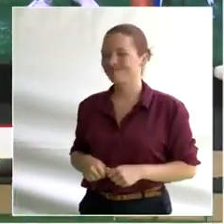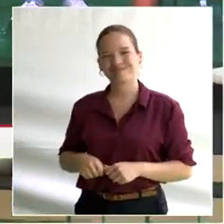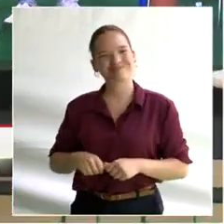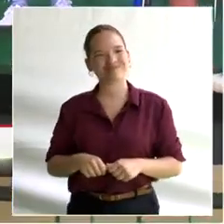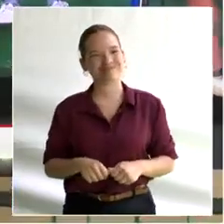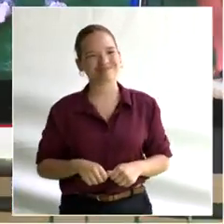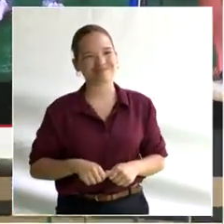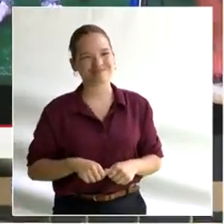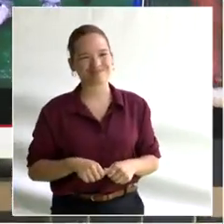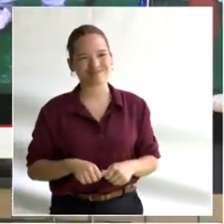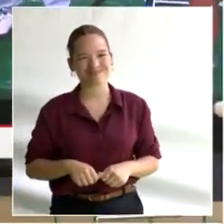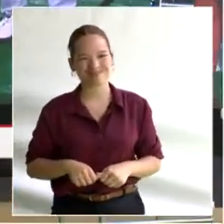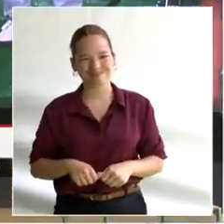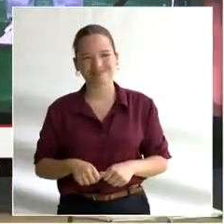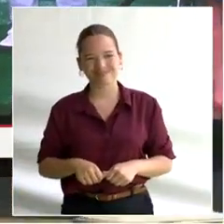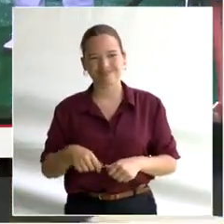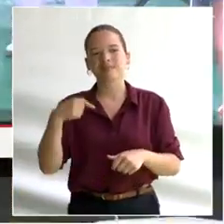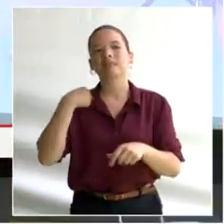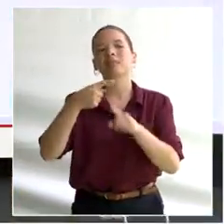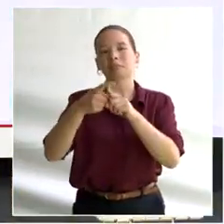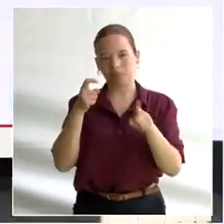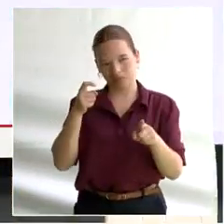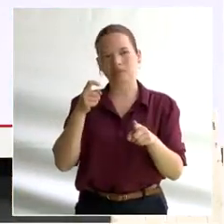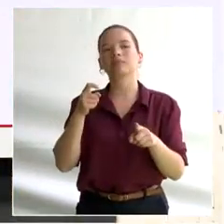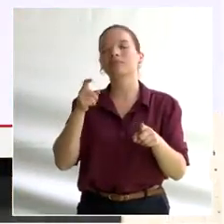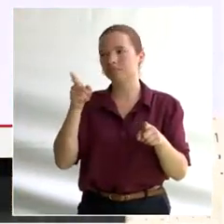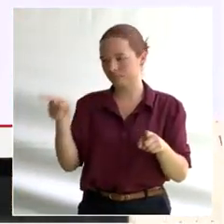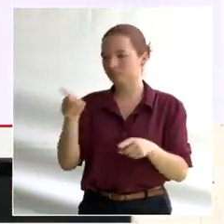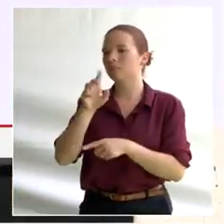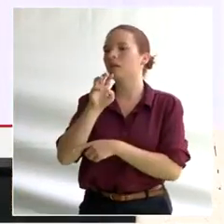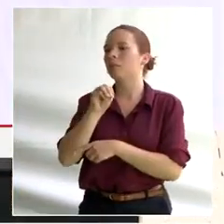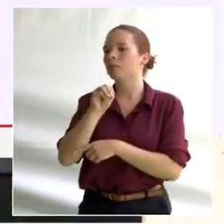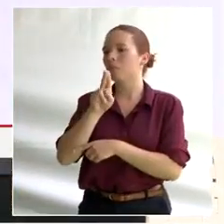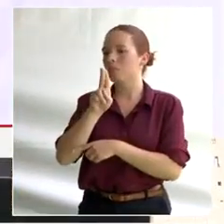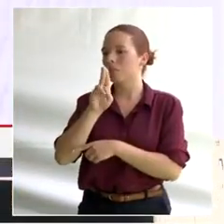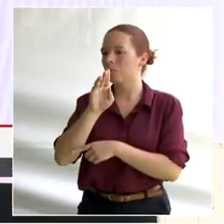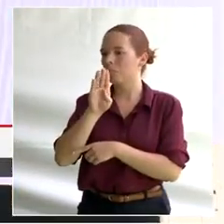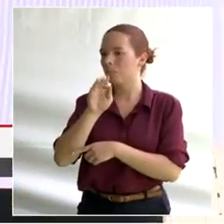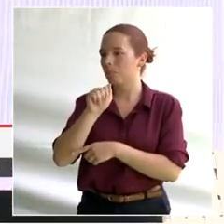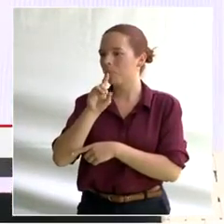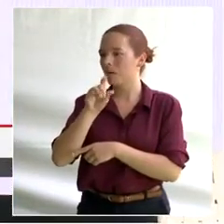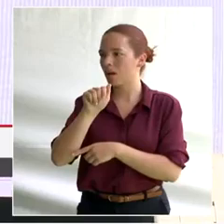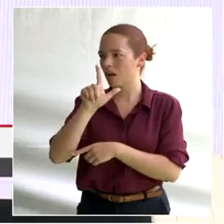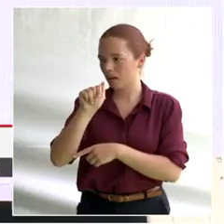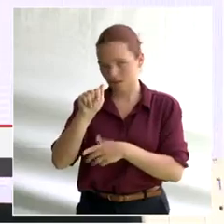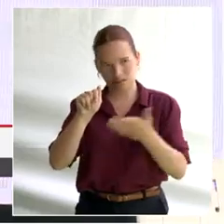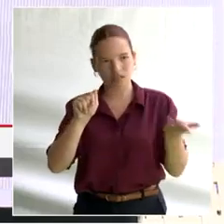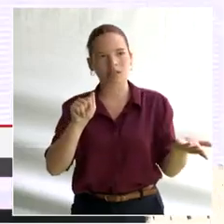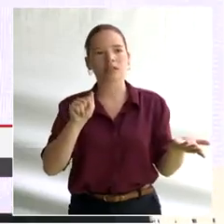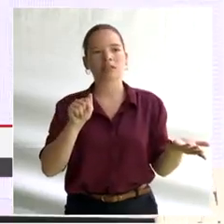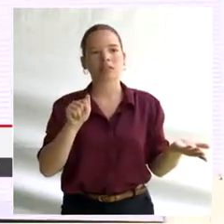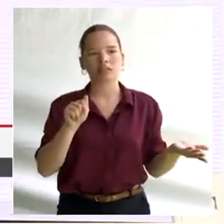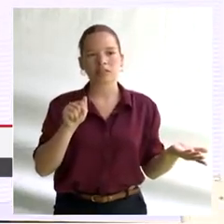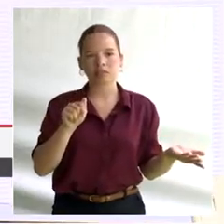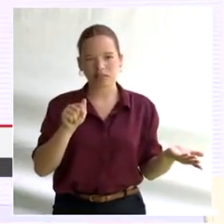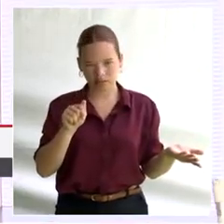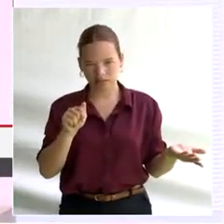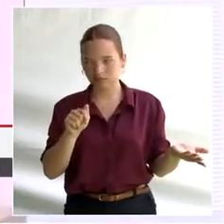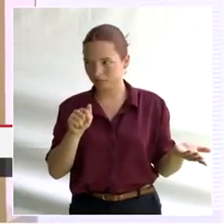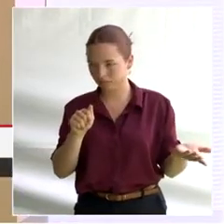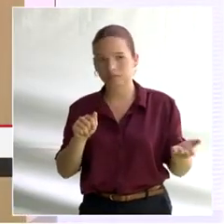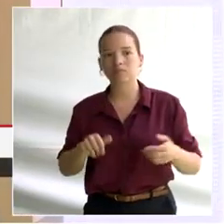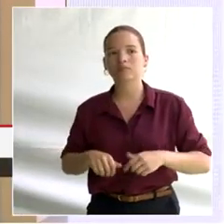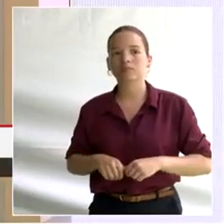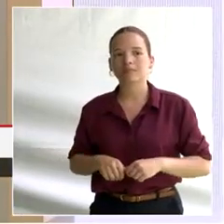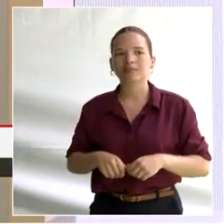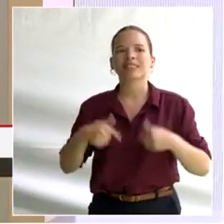Hi, and that's a great segue because it is definitely hotter in Washington than it is in Abu Dhabi, where we're from this weekend. So I